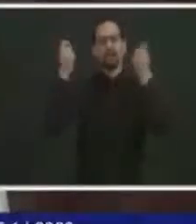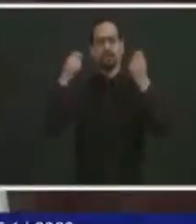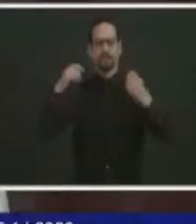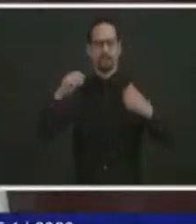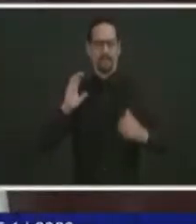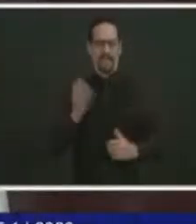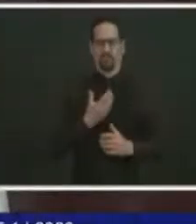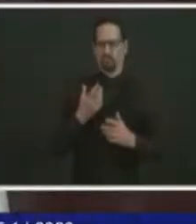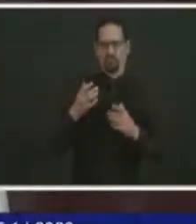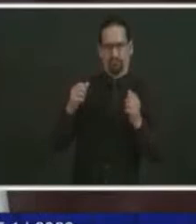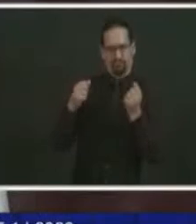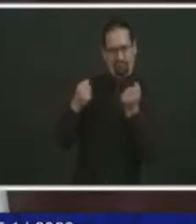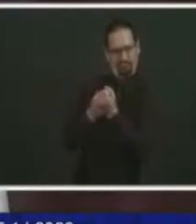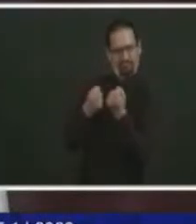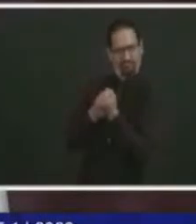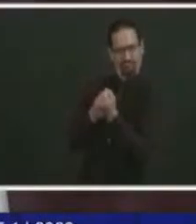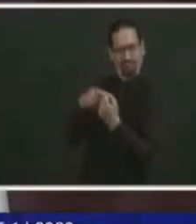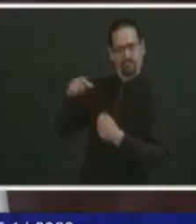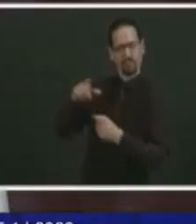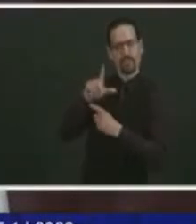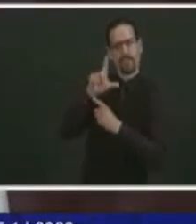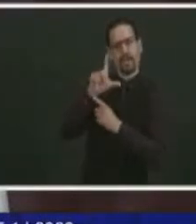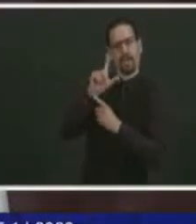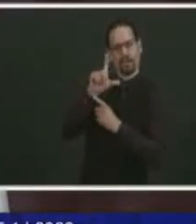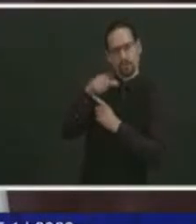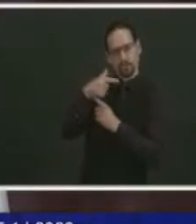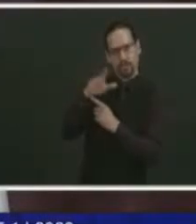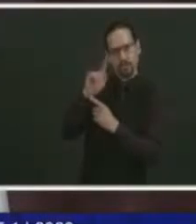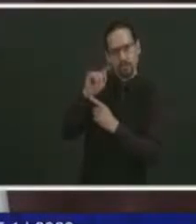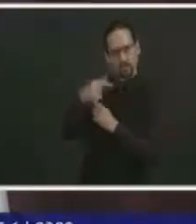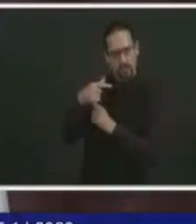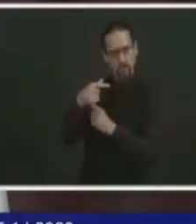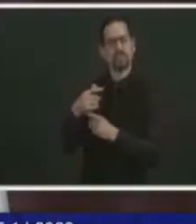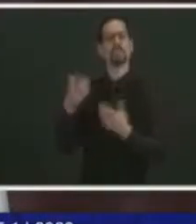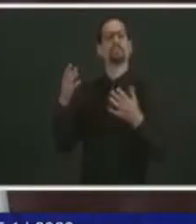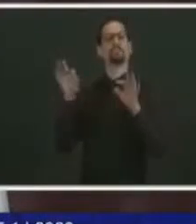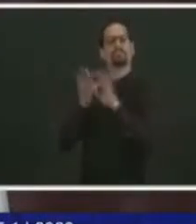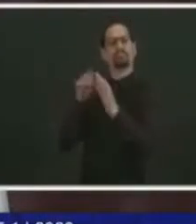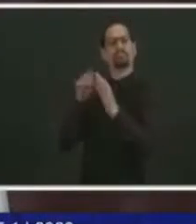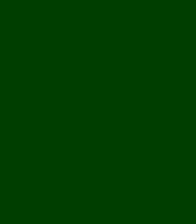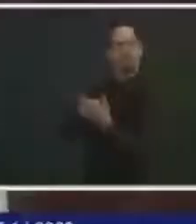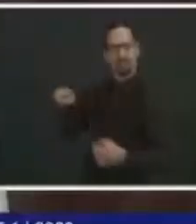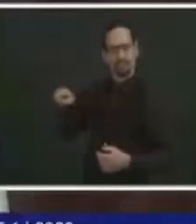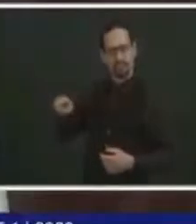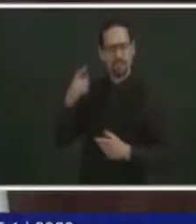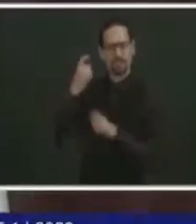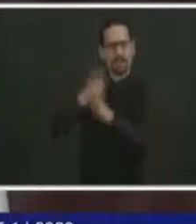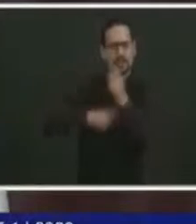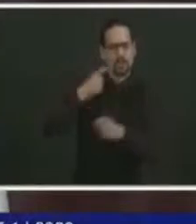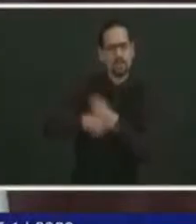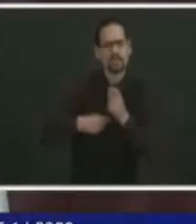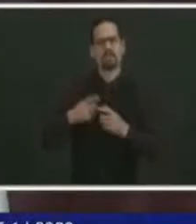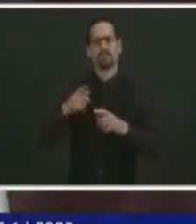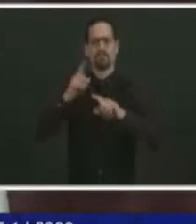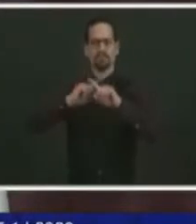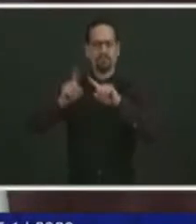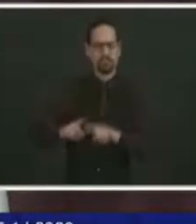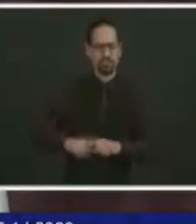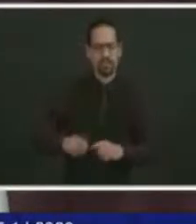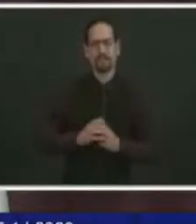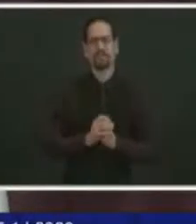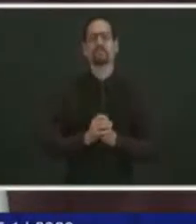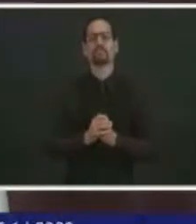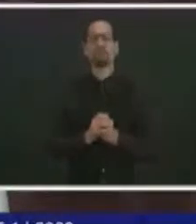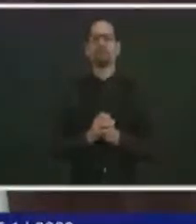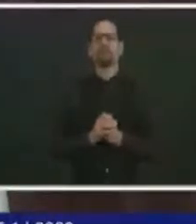our LGBTQ brothers and sisters, and also thank them for their contributions to the state. In the